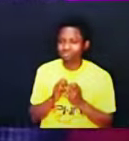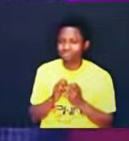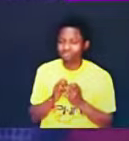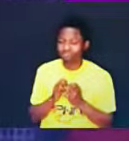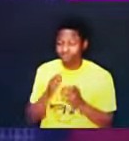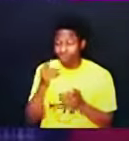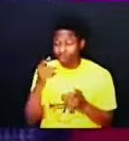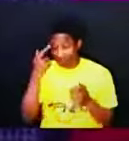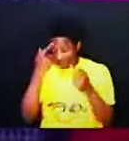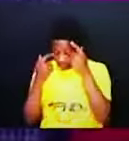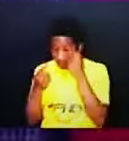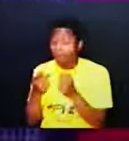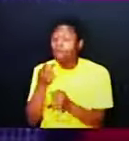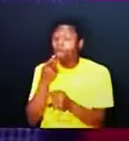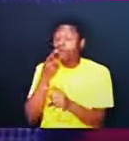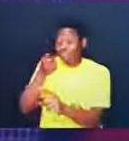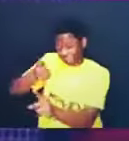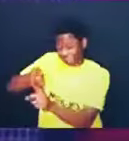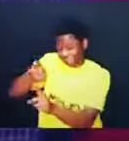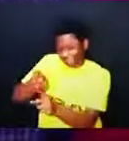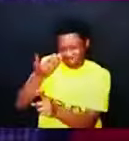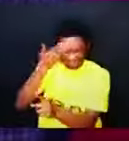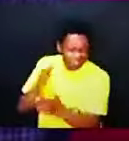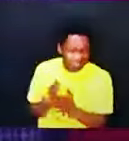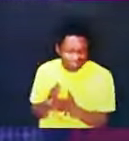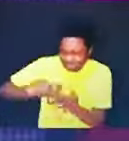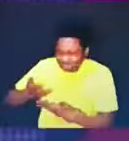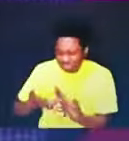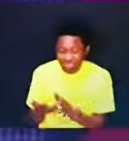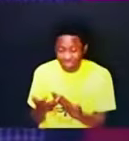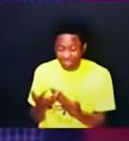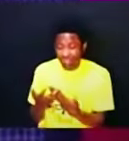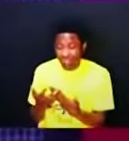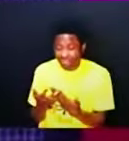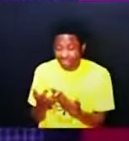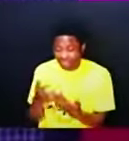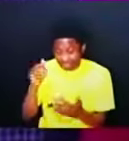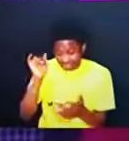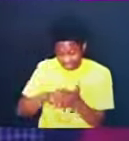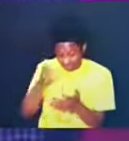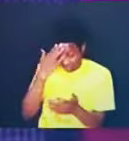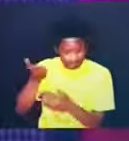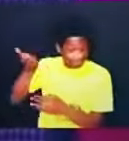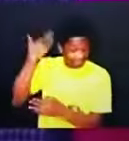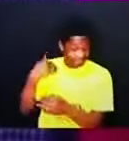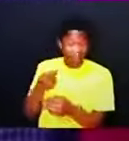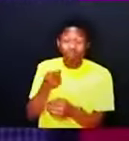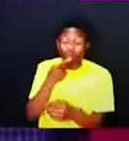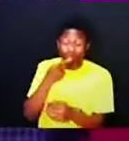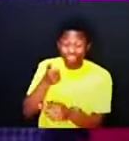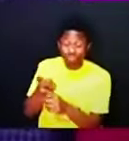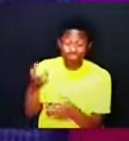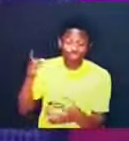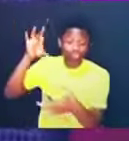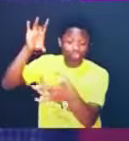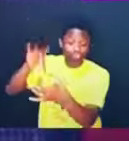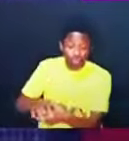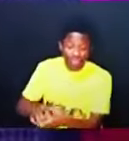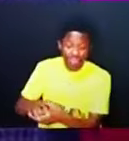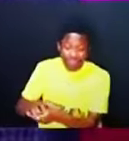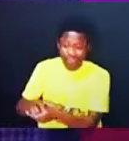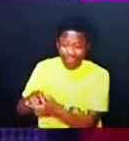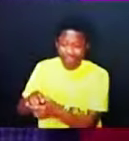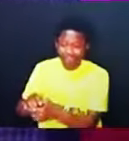unknown to the Apostle Paul himself that accounted for his persecution of the church. Now,